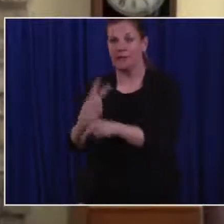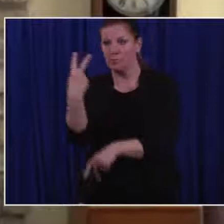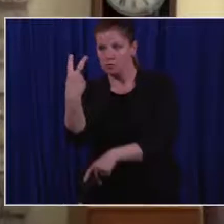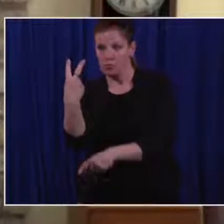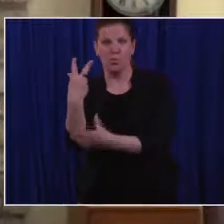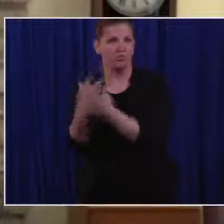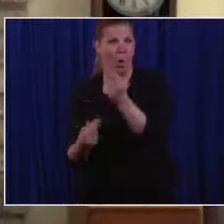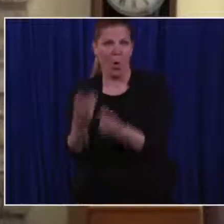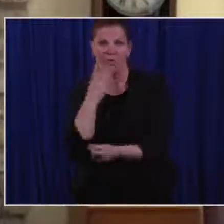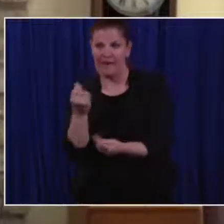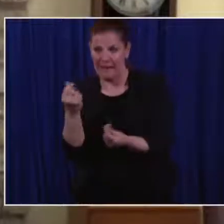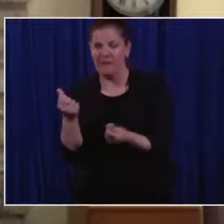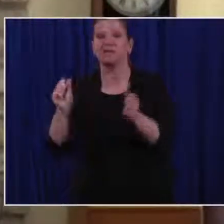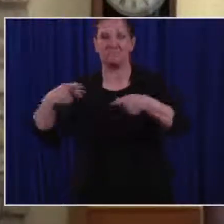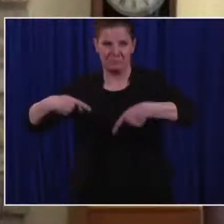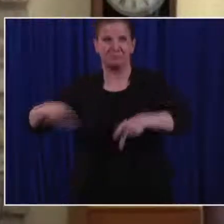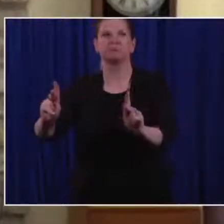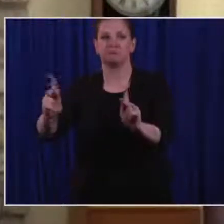morning.